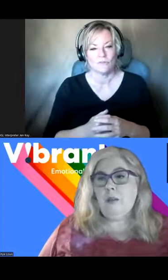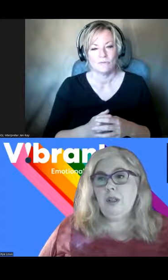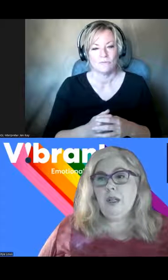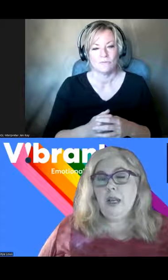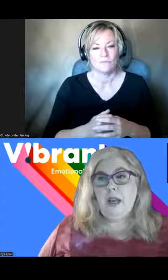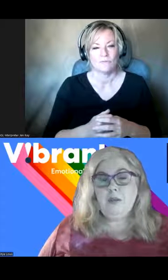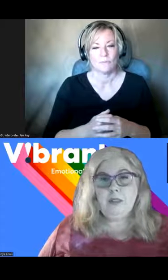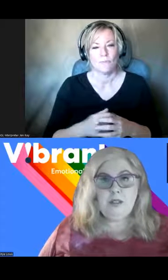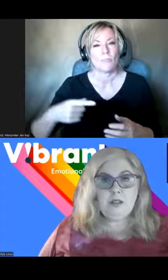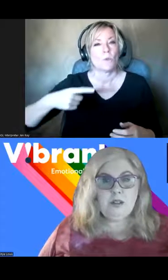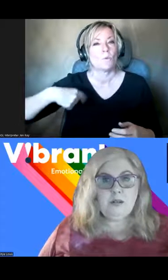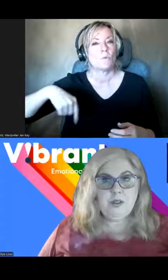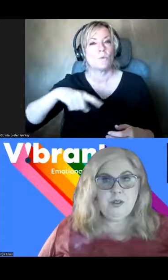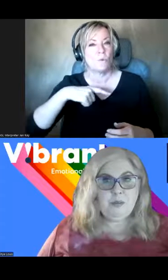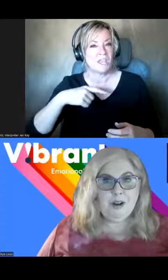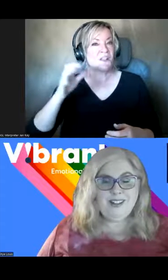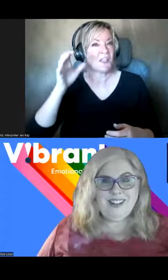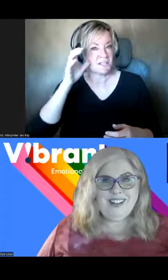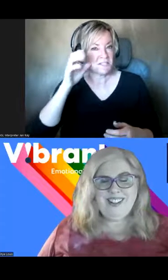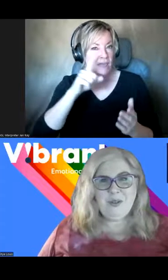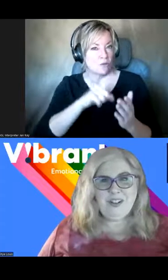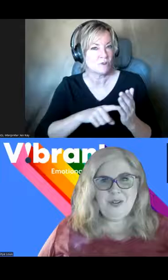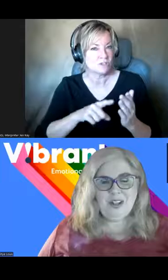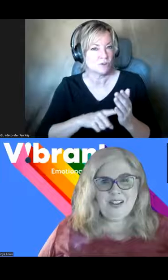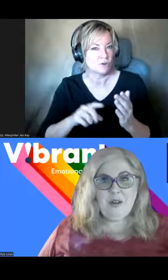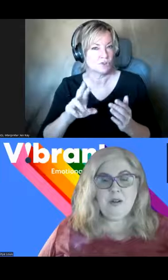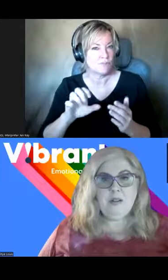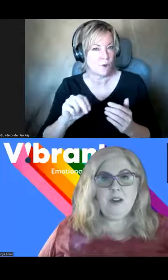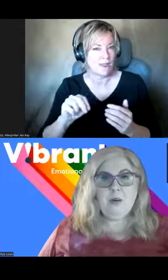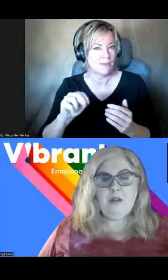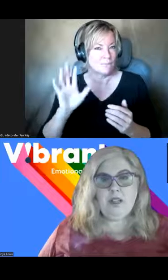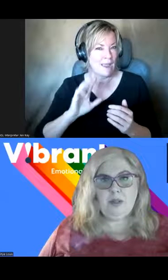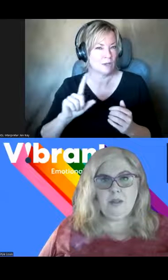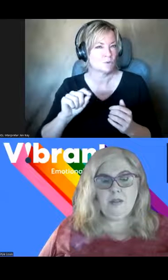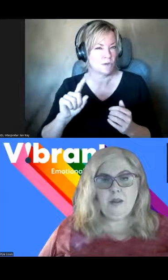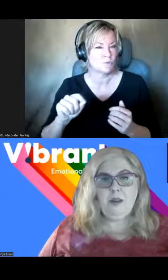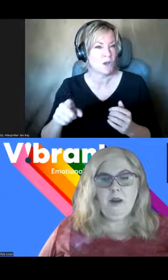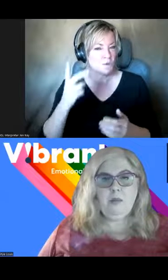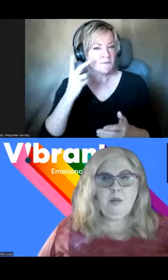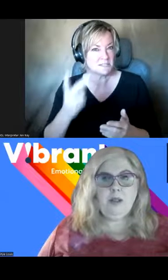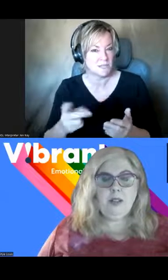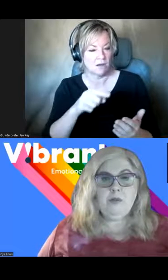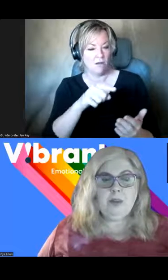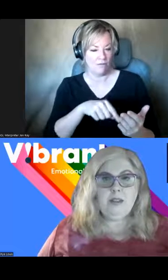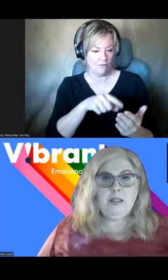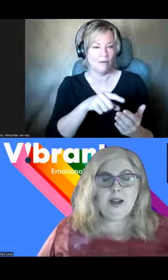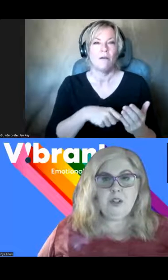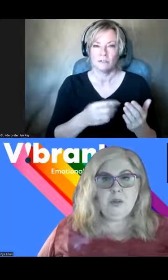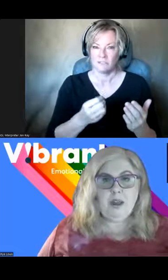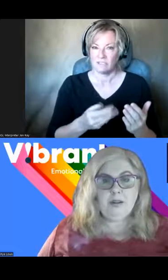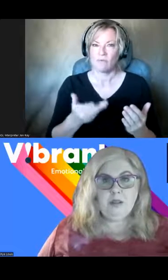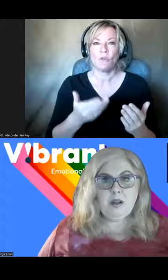We have listened to that research that Brian did in 2020. So there was a number of elements that we could take from that